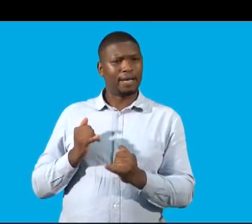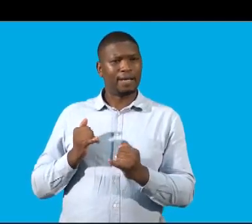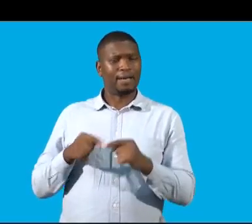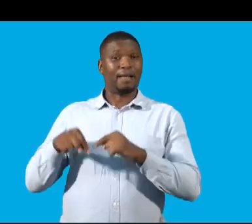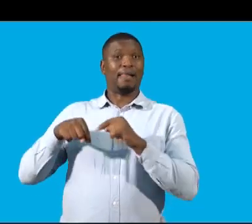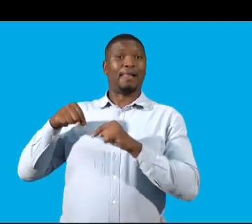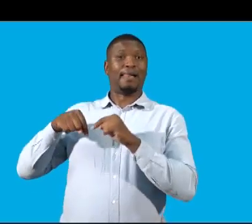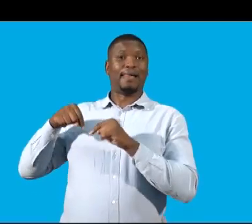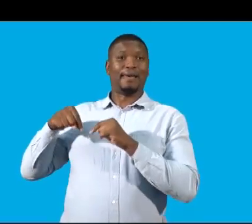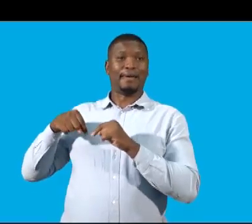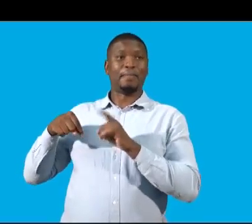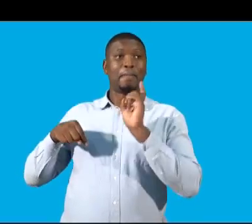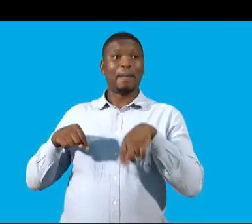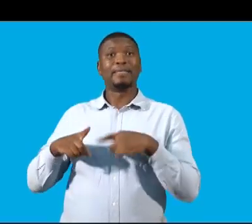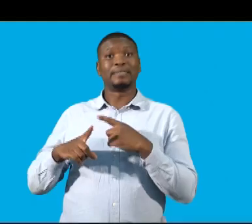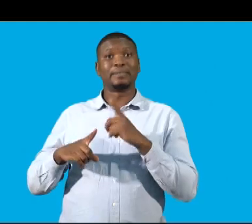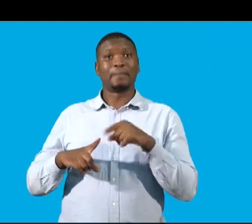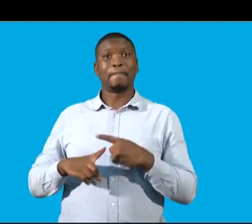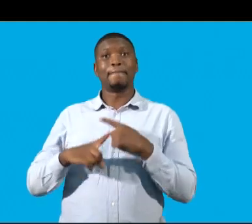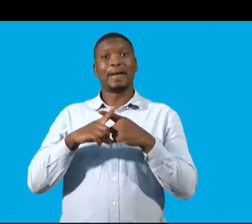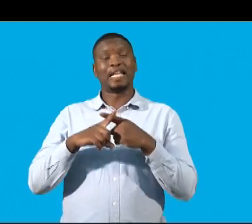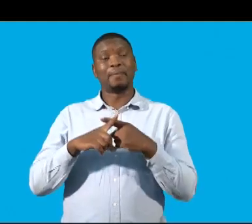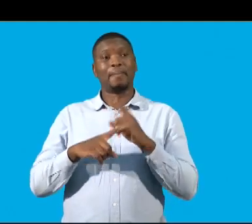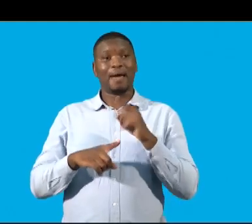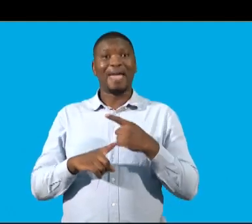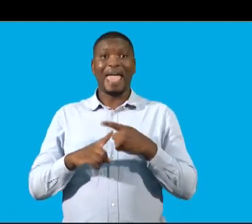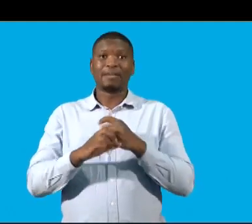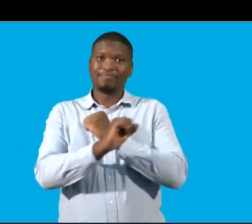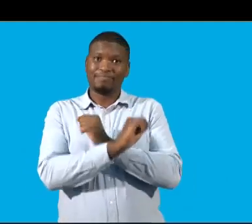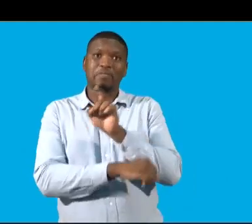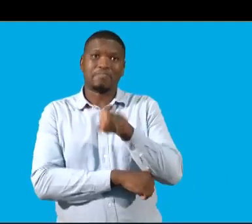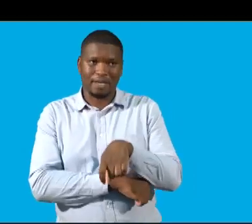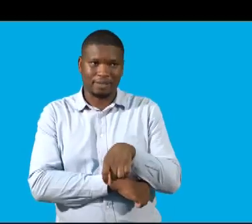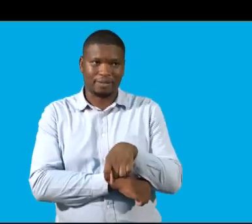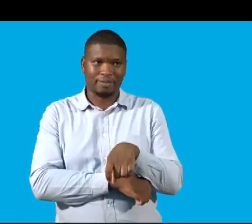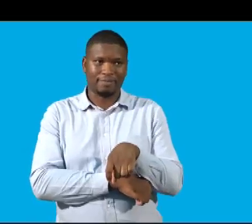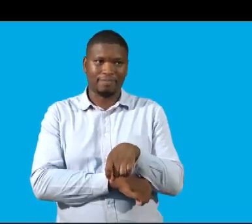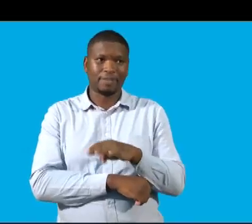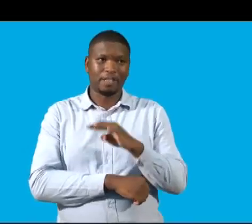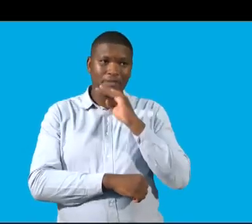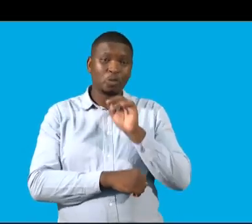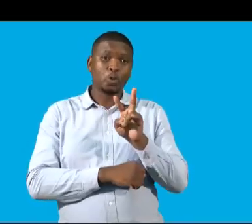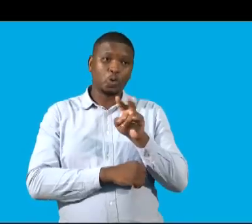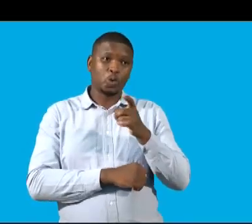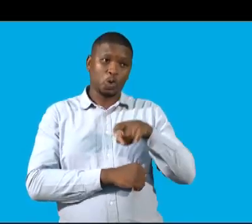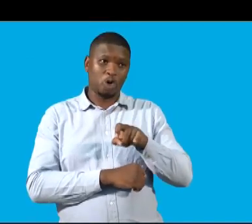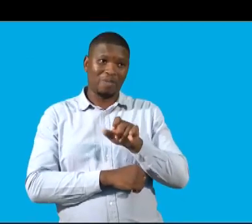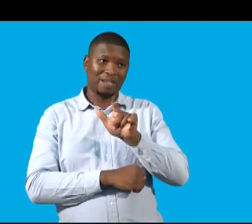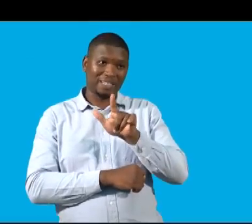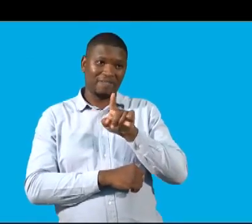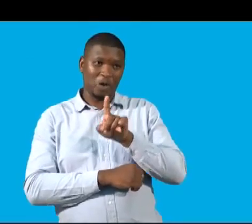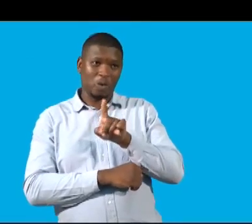am way ahead, where we have to multiply that x in, and when we do multiply that x in, that is of course going to